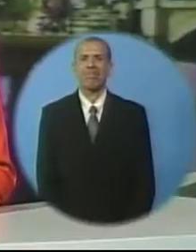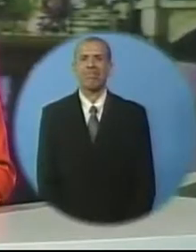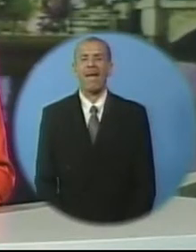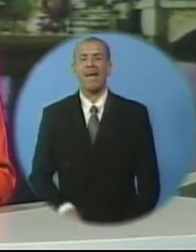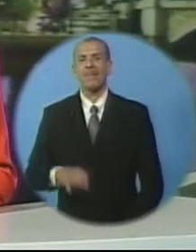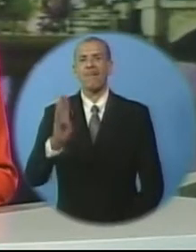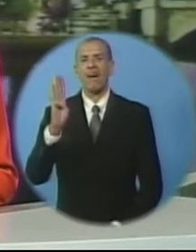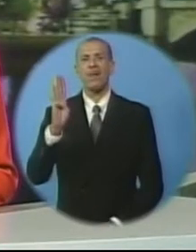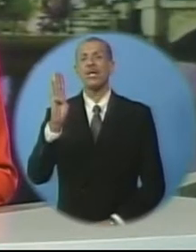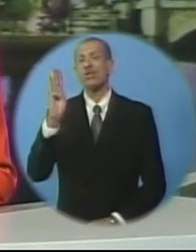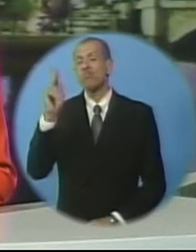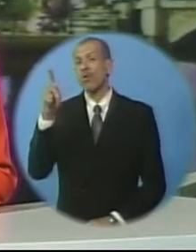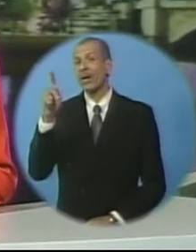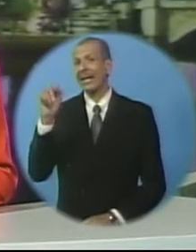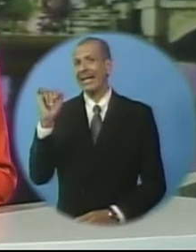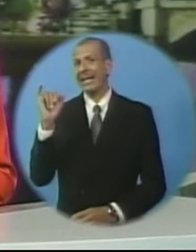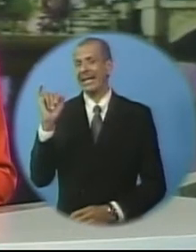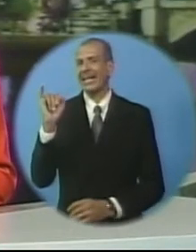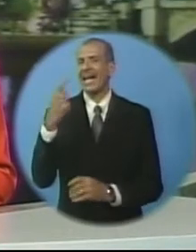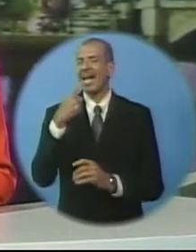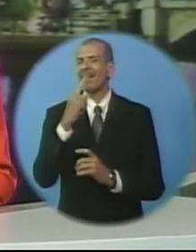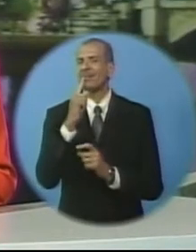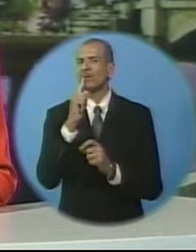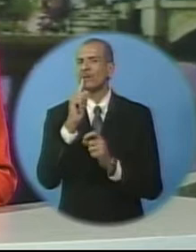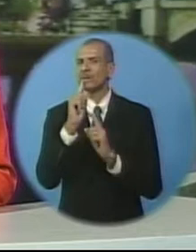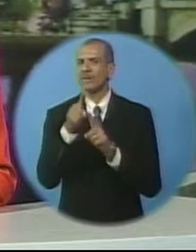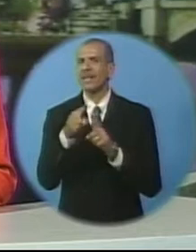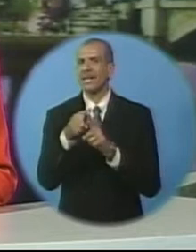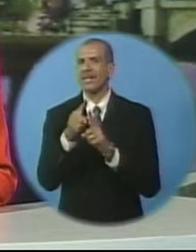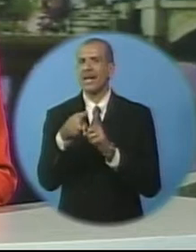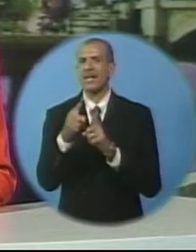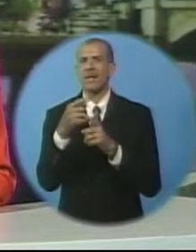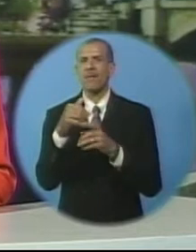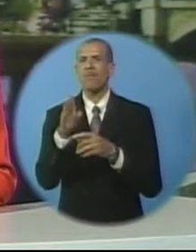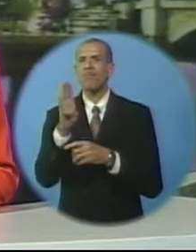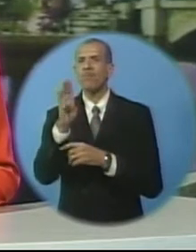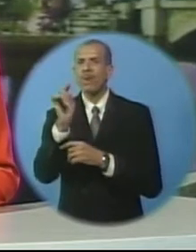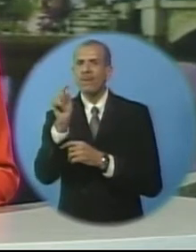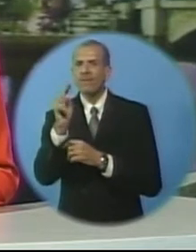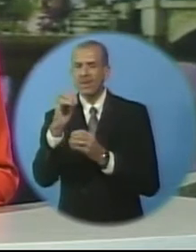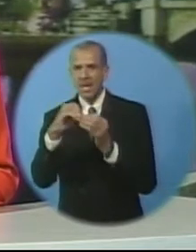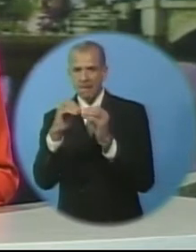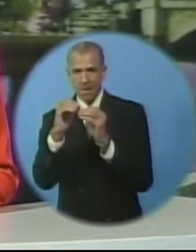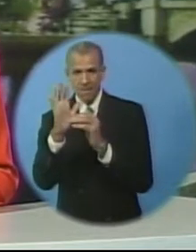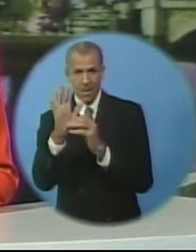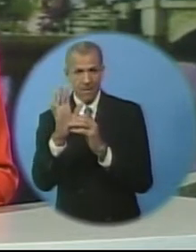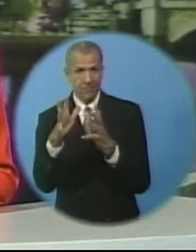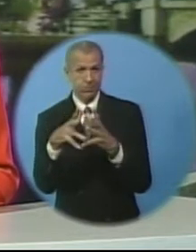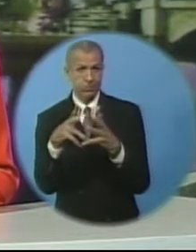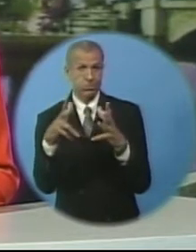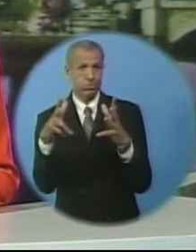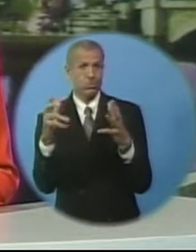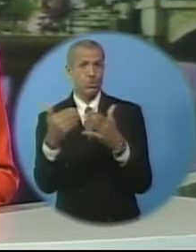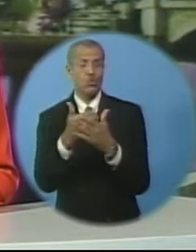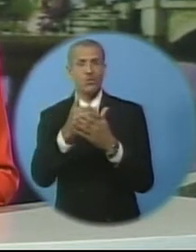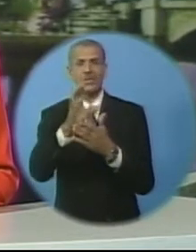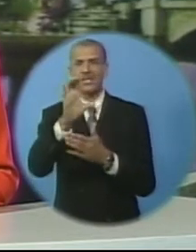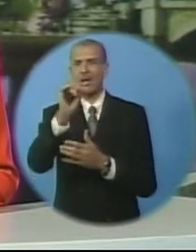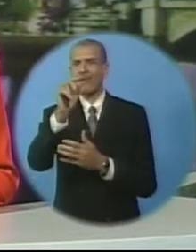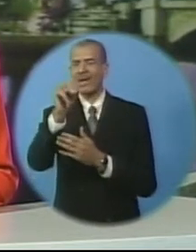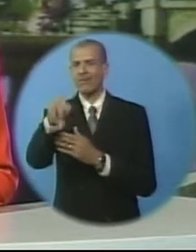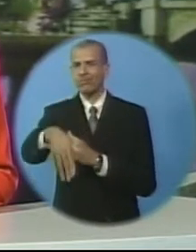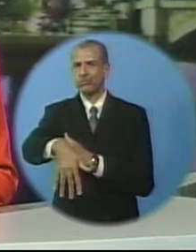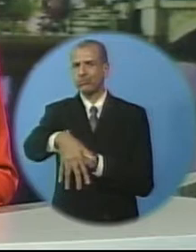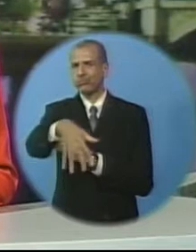The Barbados Port Inc. has officially commissioned its extended berth number 5, along with a massive new crane as part of an